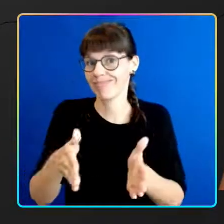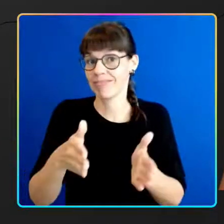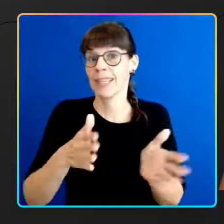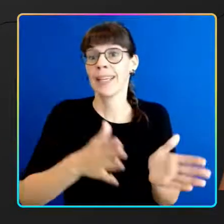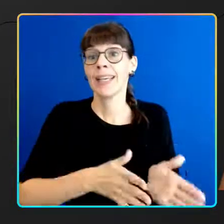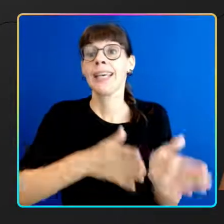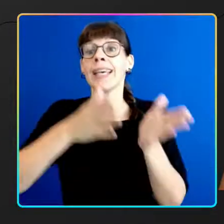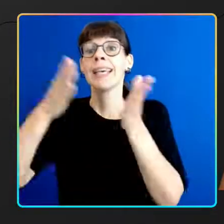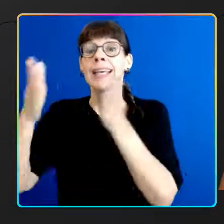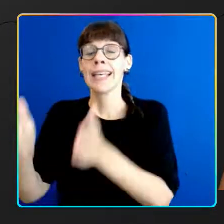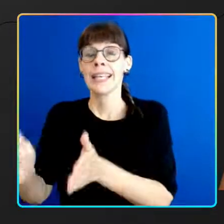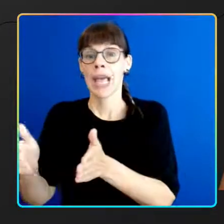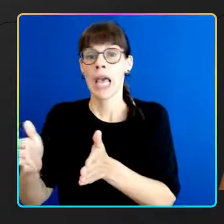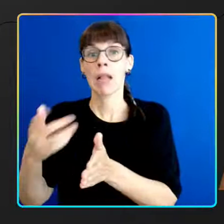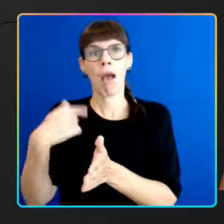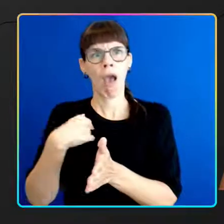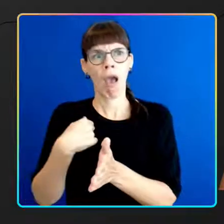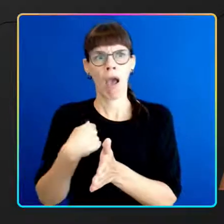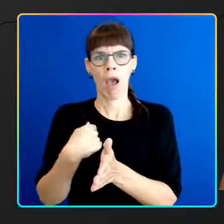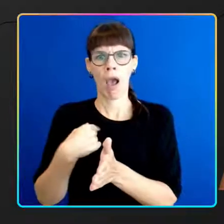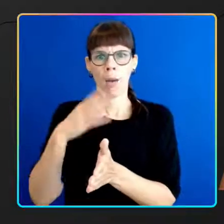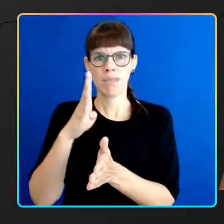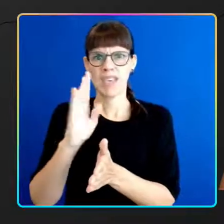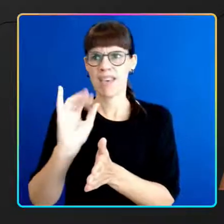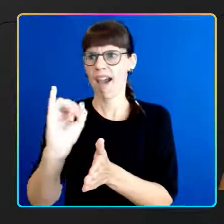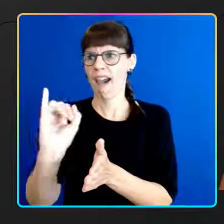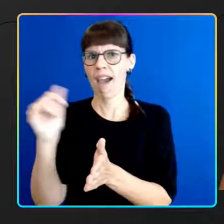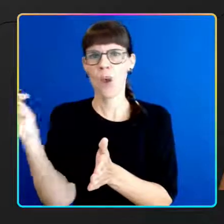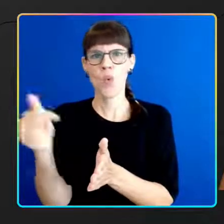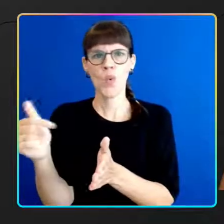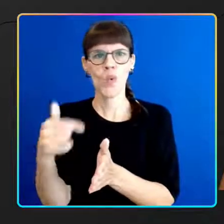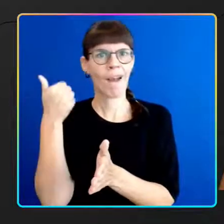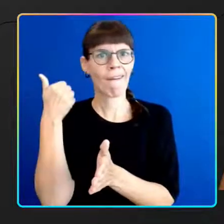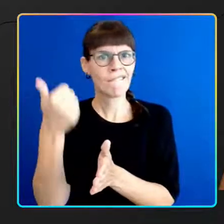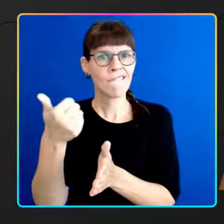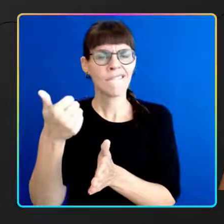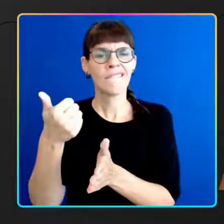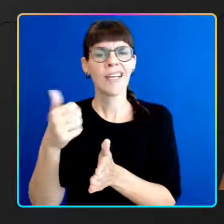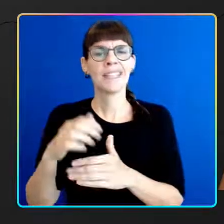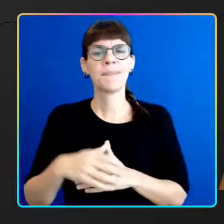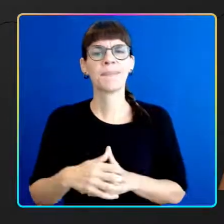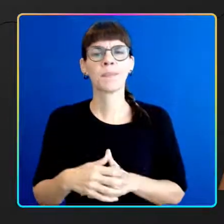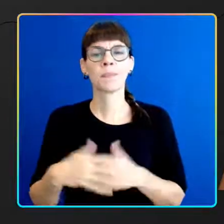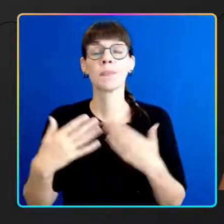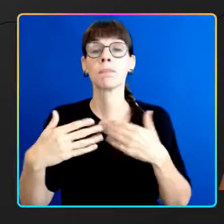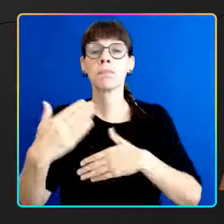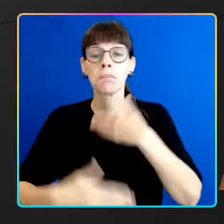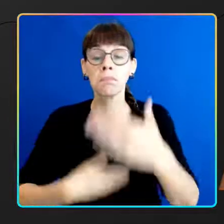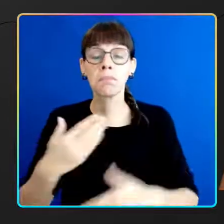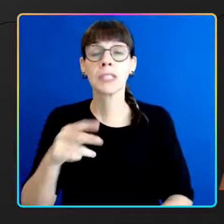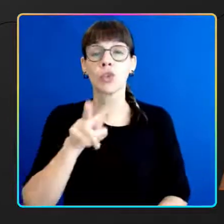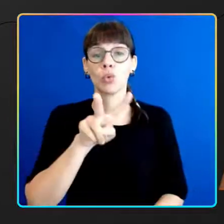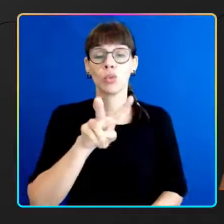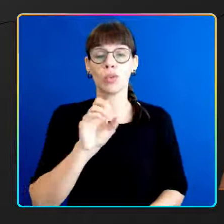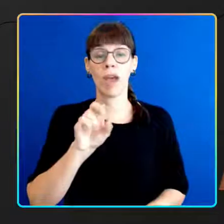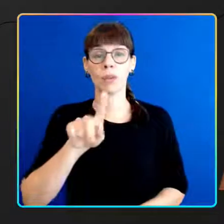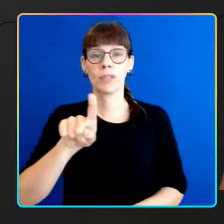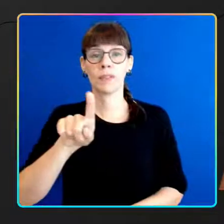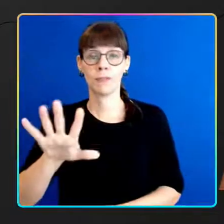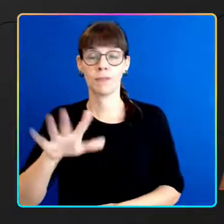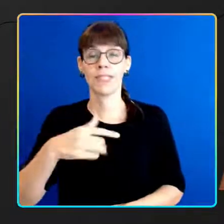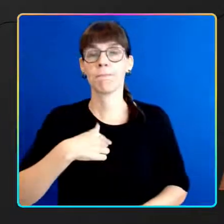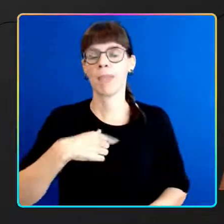next step, I see, oh my God, BI is really nice. In the middle, in 2015, I was doing my PhD